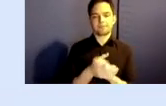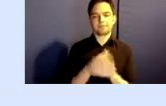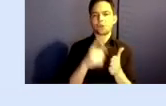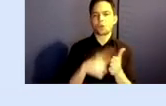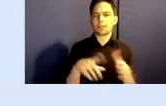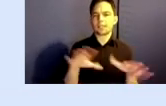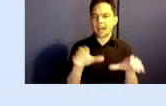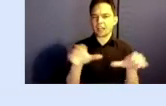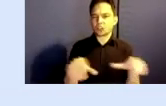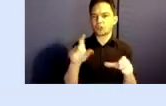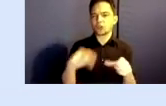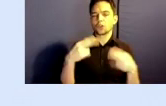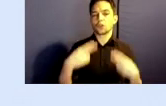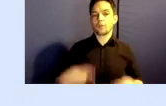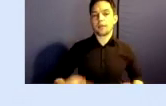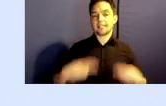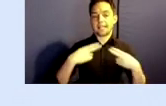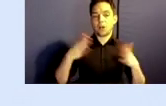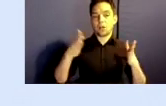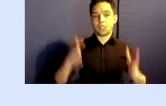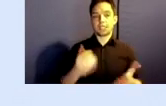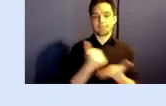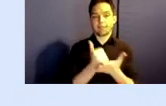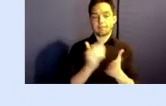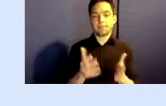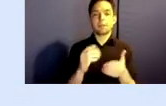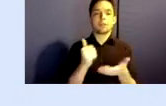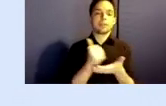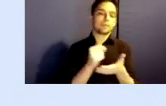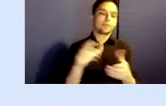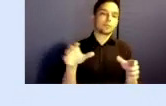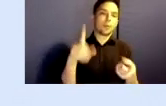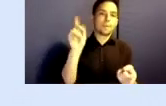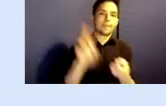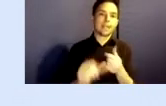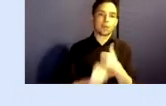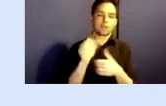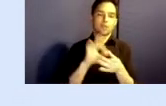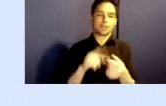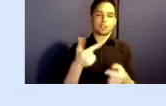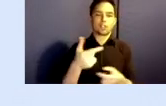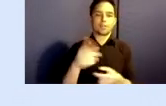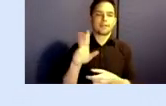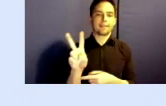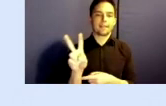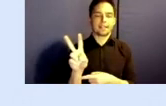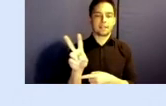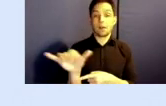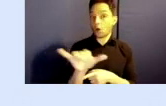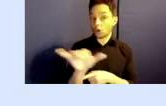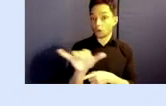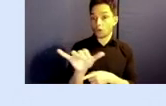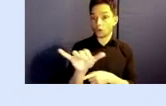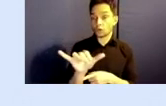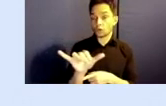actions should humanitarians take in order to mitigate the risks of GBV? But also we need to look at